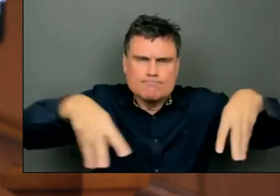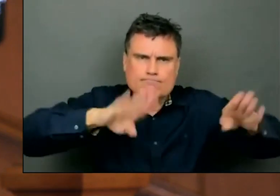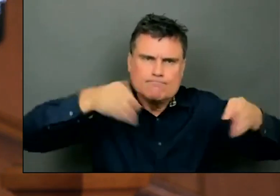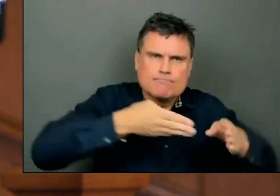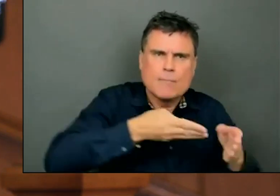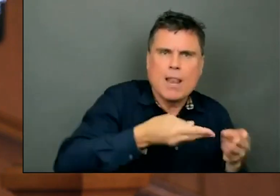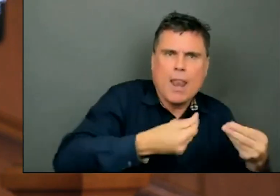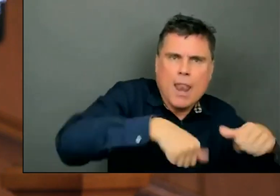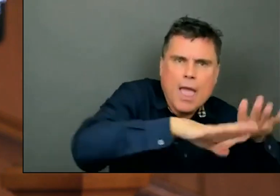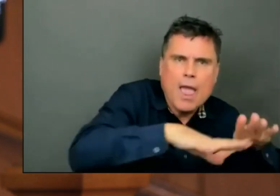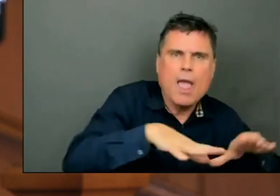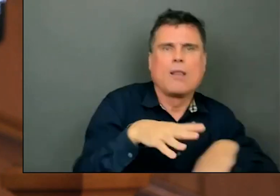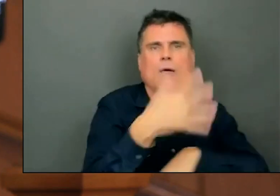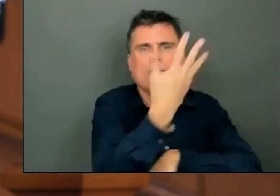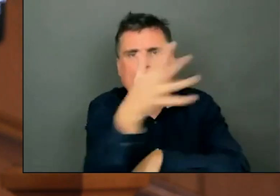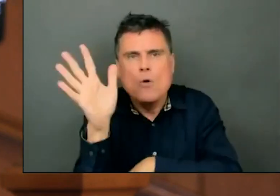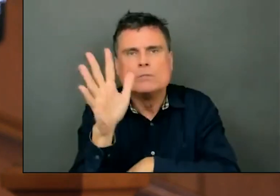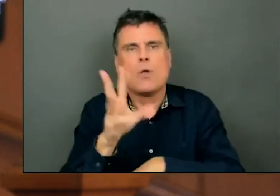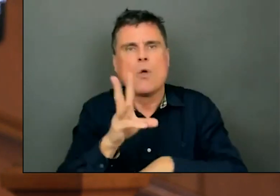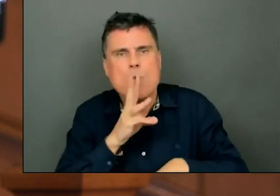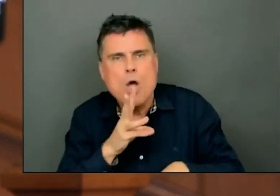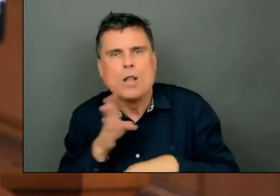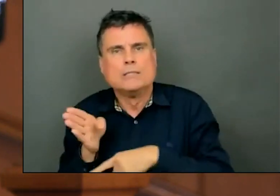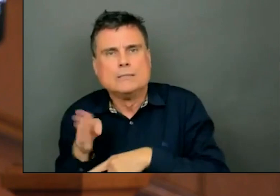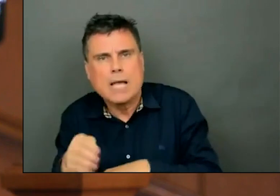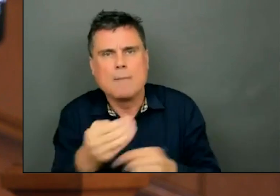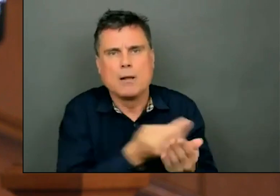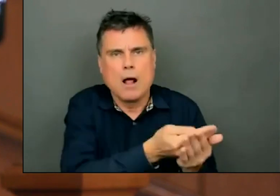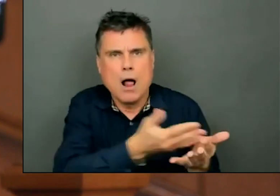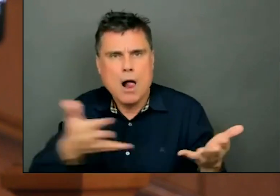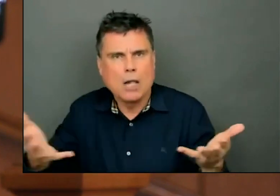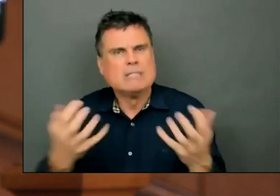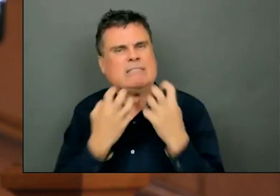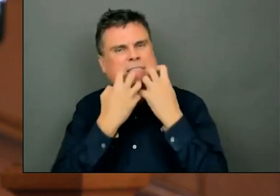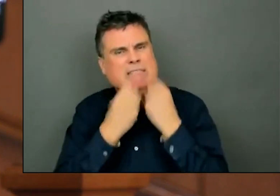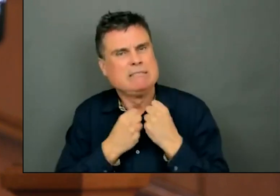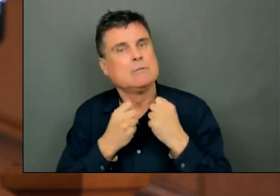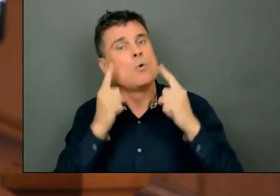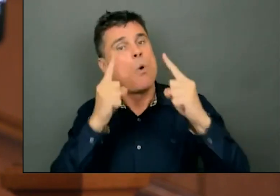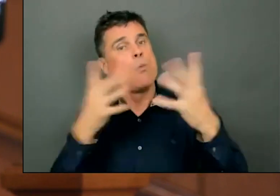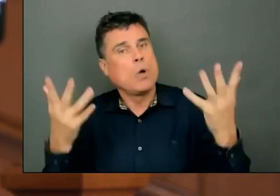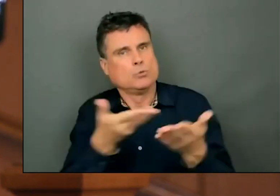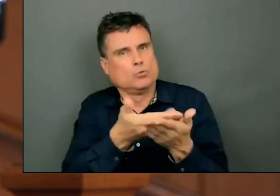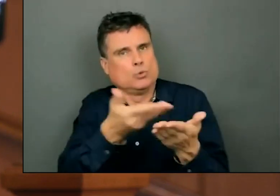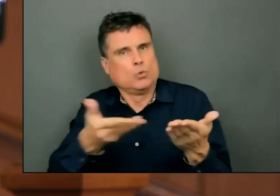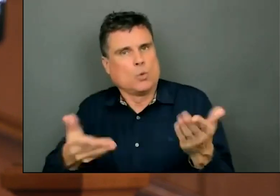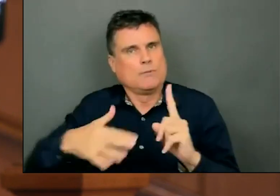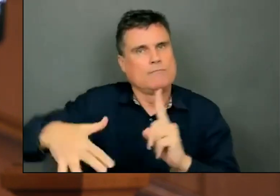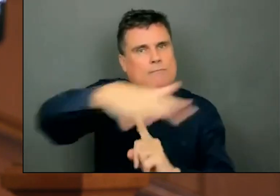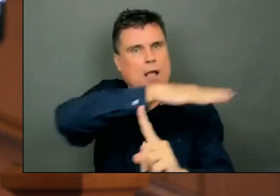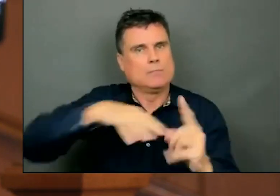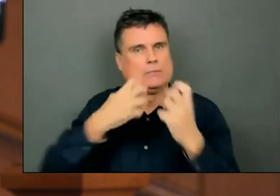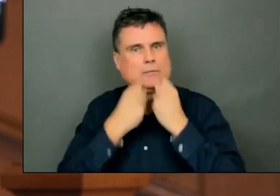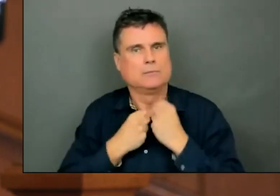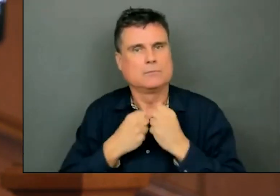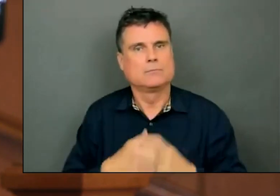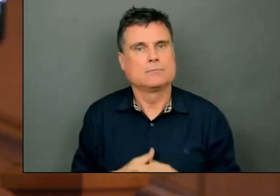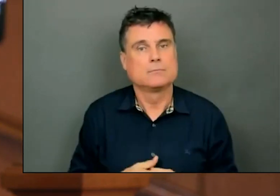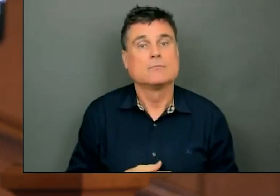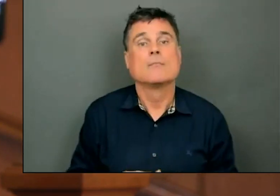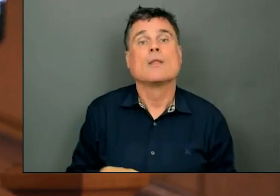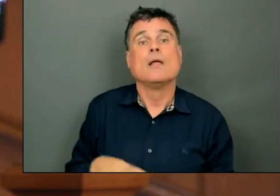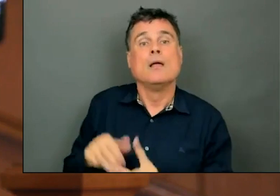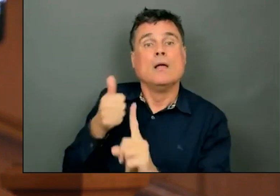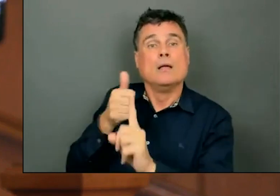I'd also add that Josie comes from Tofino, which is a place that has